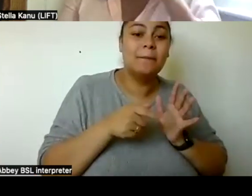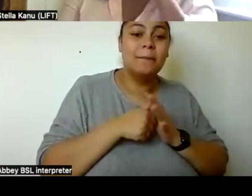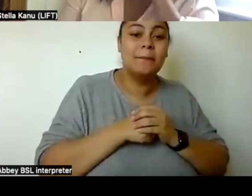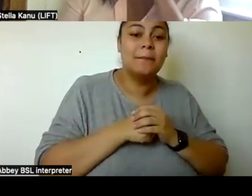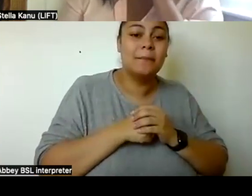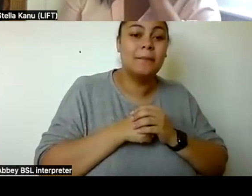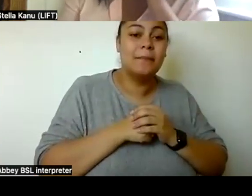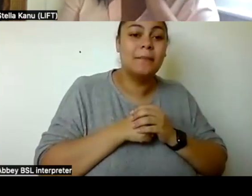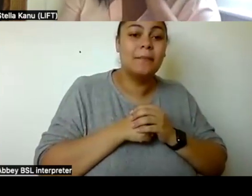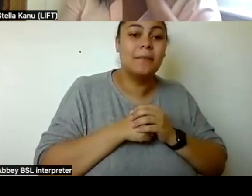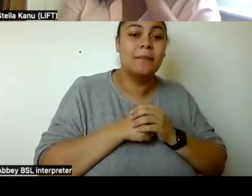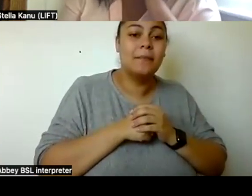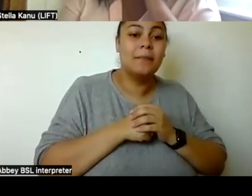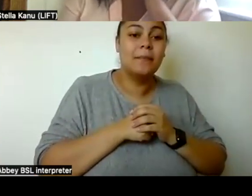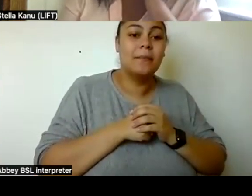moment.